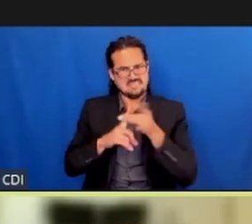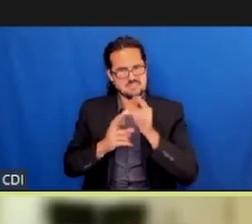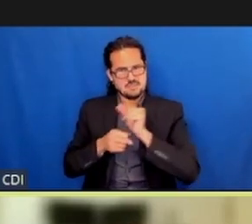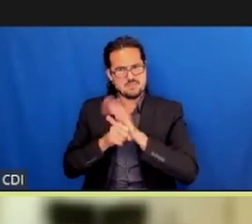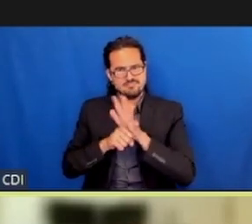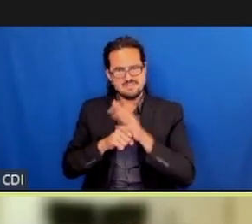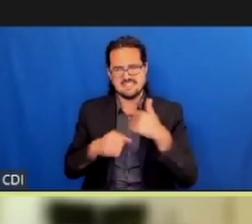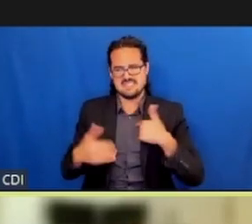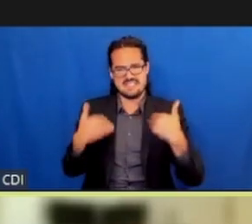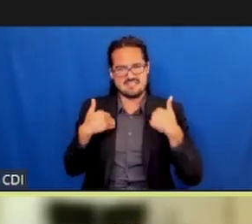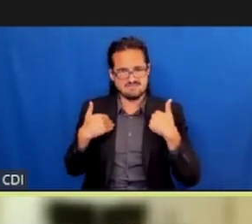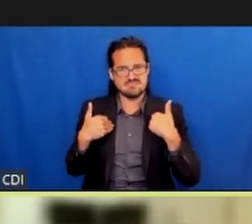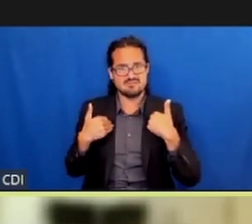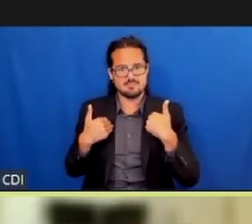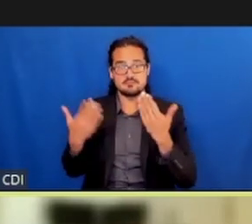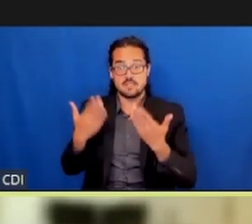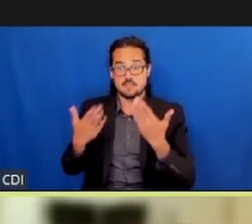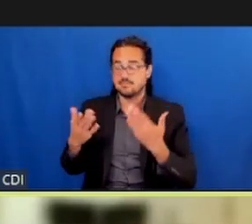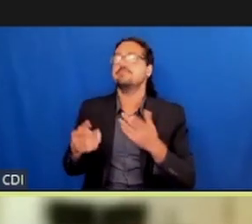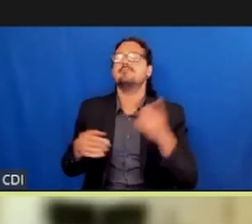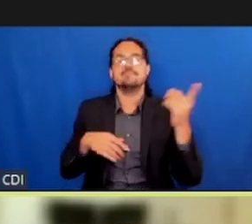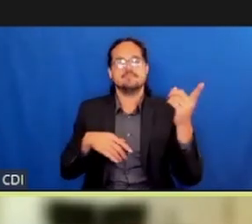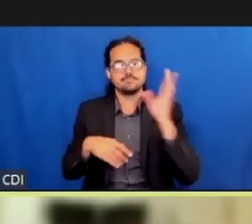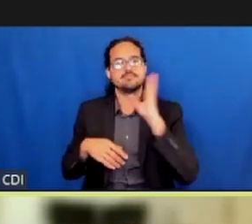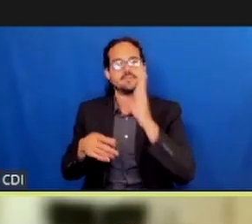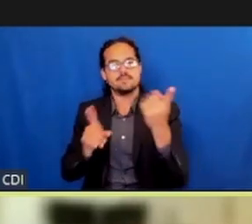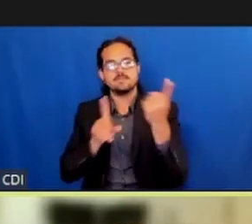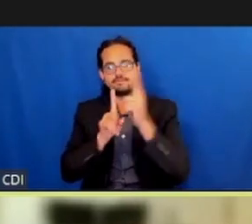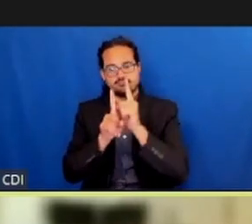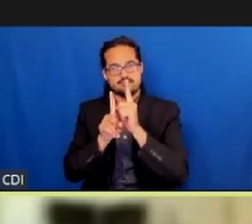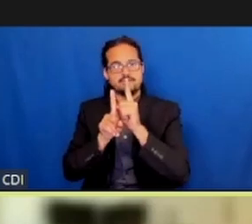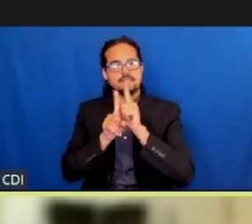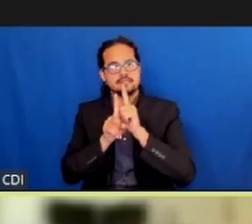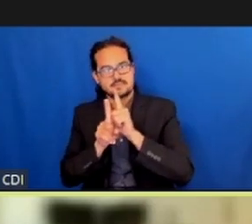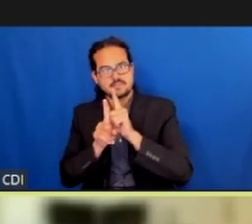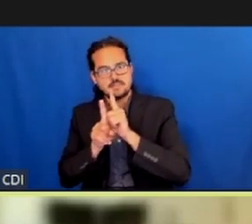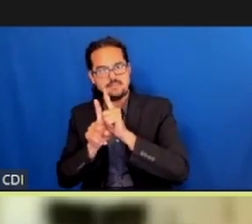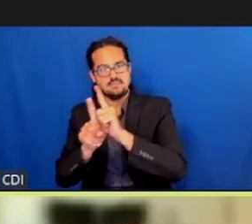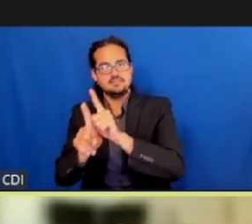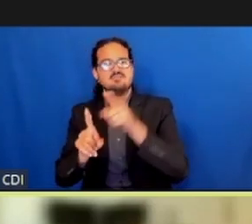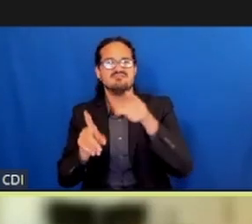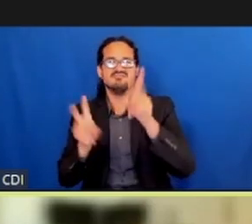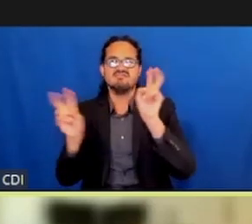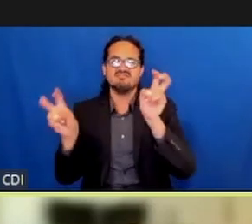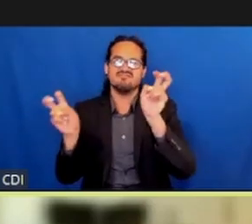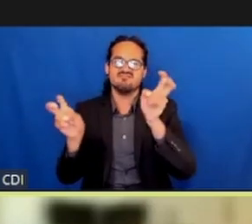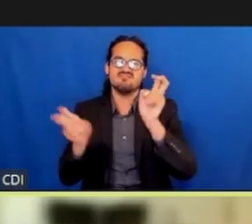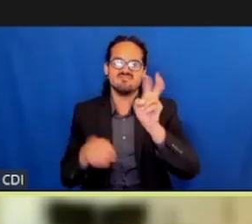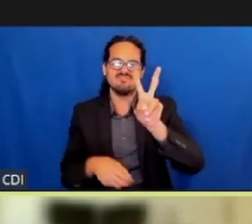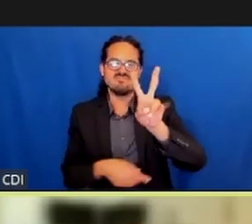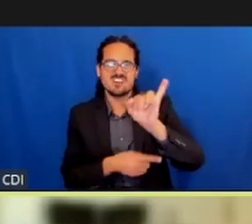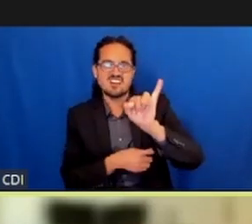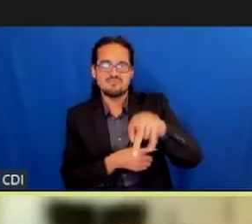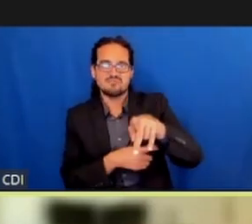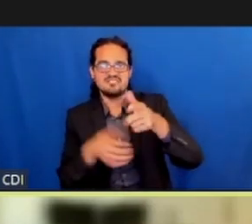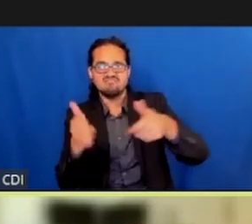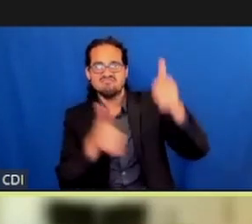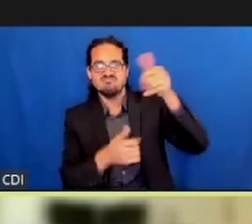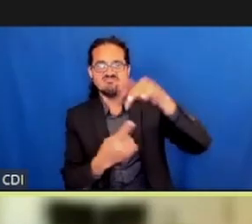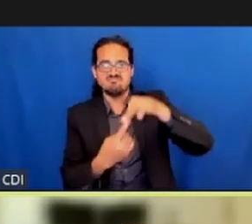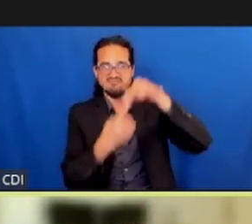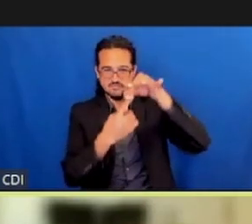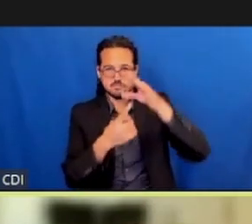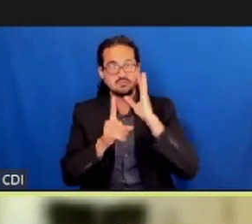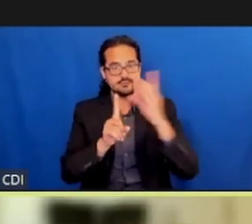as a quiet VIP down to wherever you need to go. So I'd ask you to be thoughtful about that and not wait until you're confronted with that